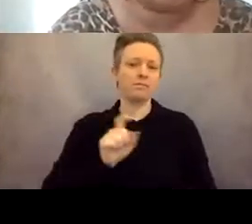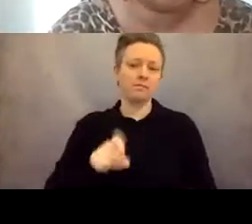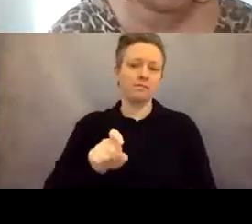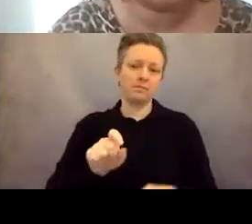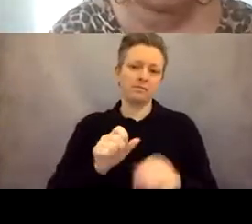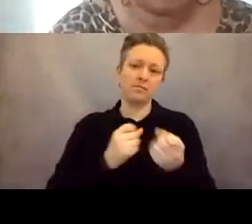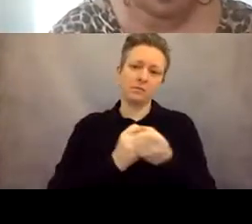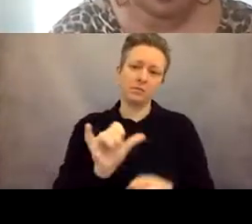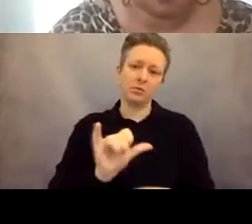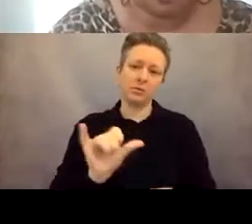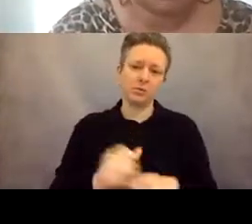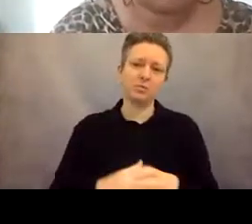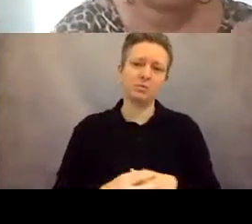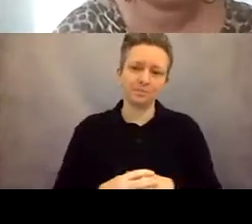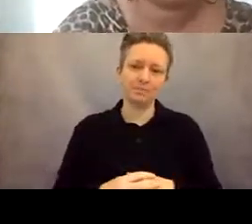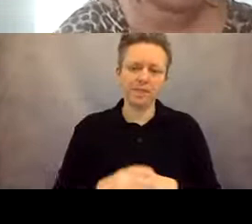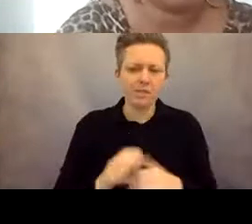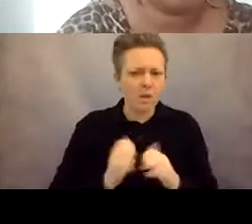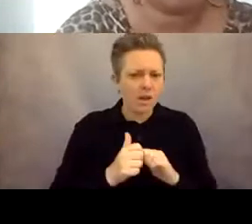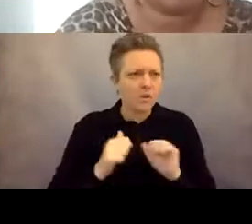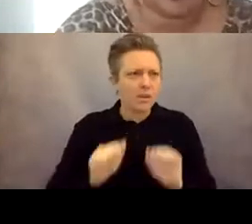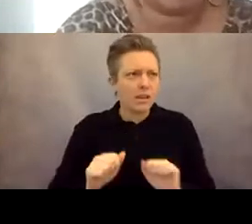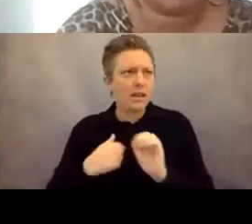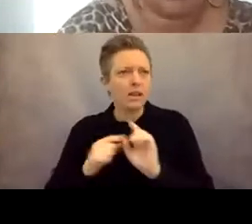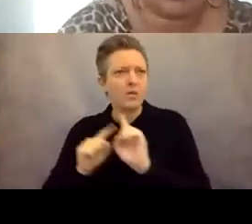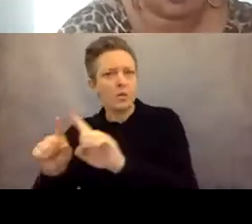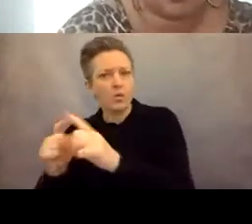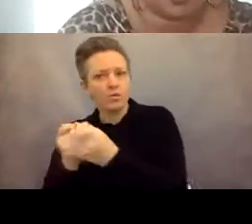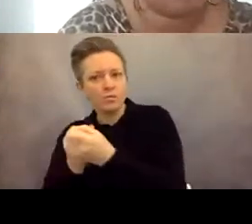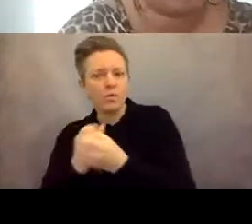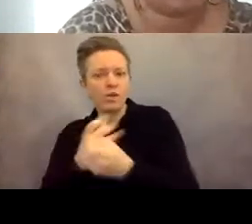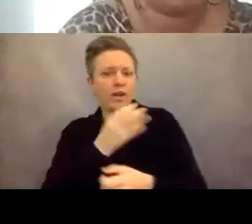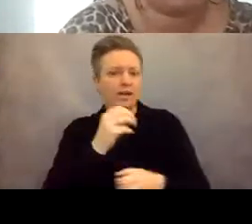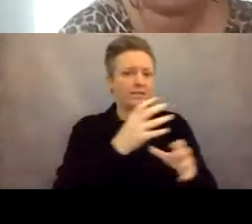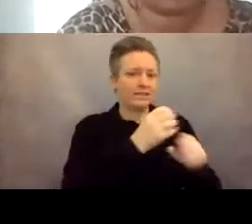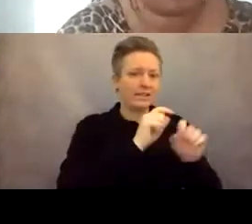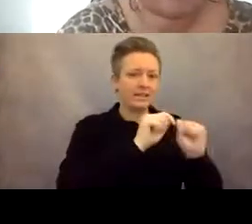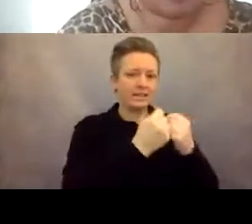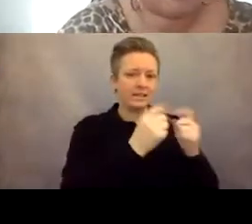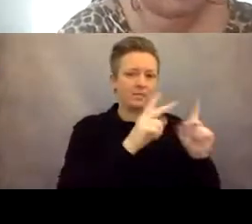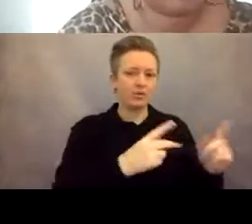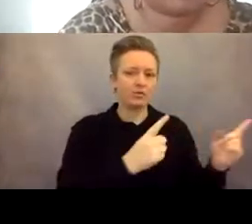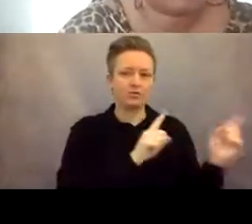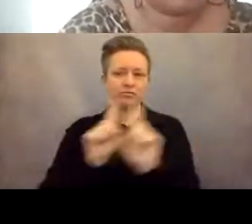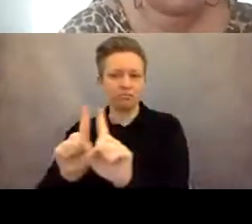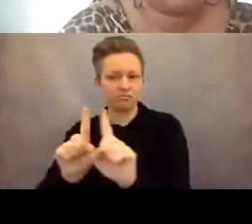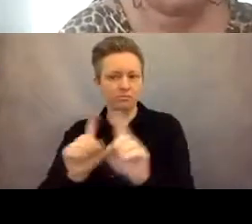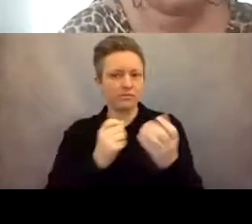this meeting, right? So to think about what your actual needs are and how you can maneuver around it.